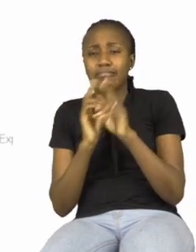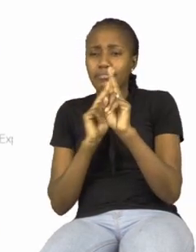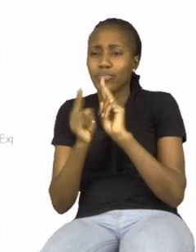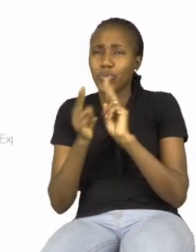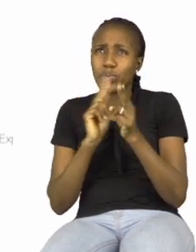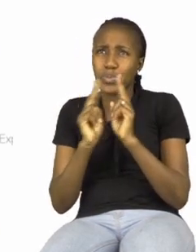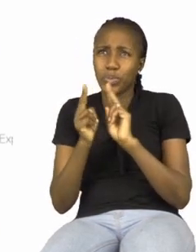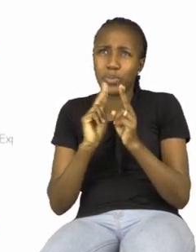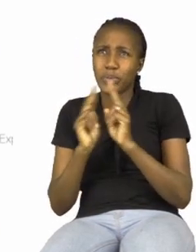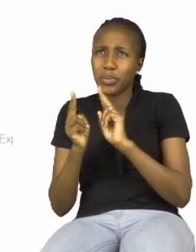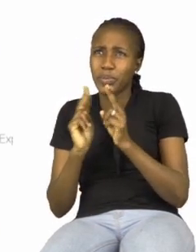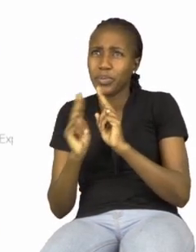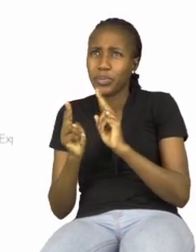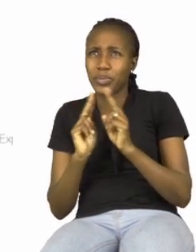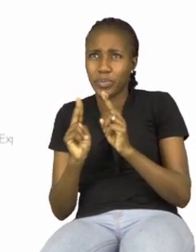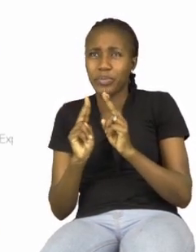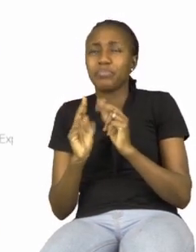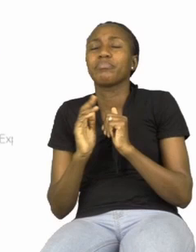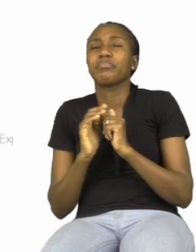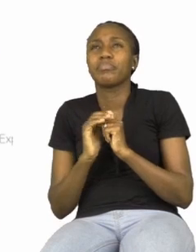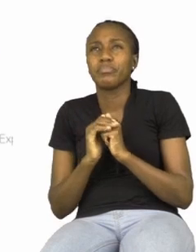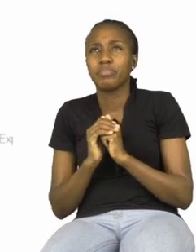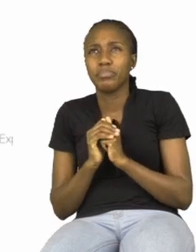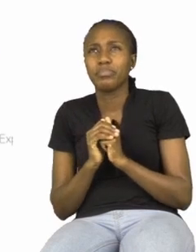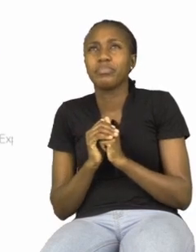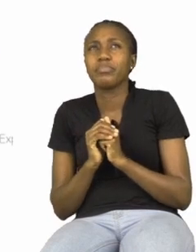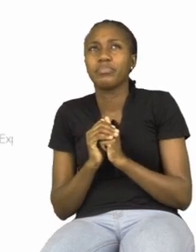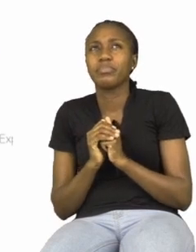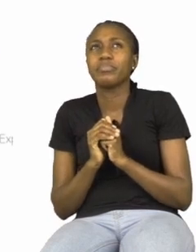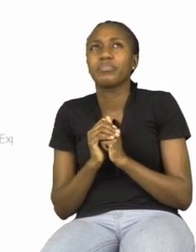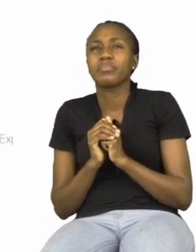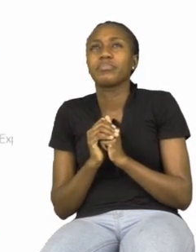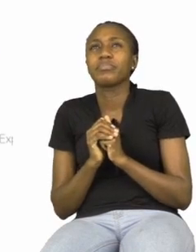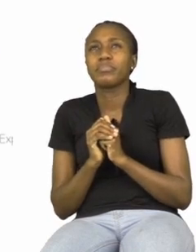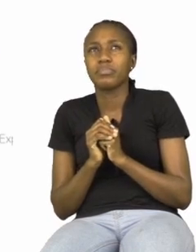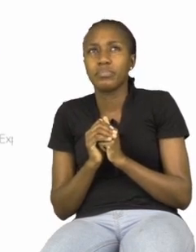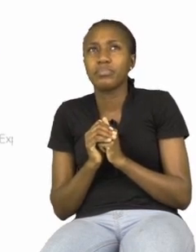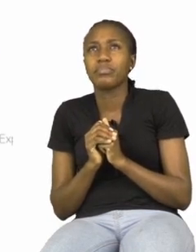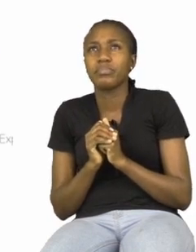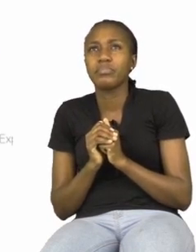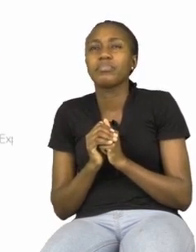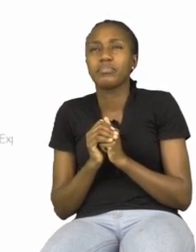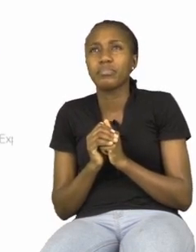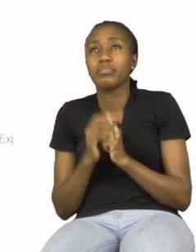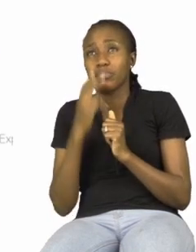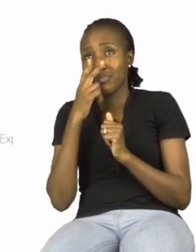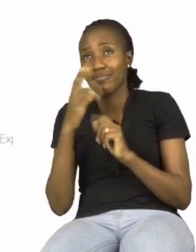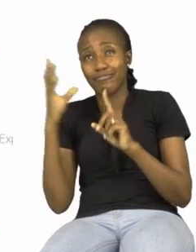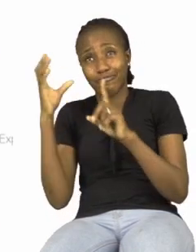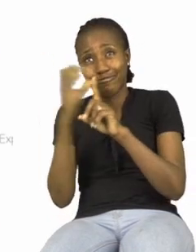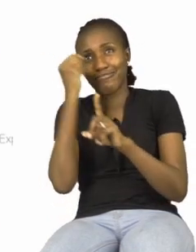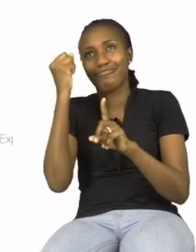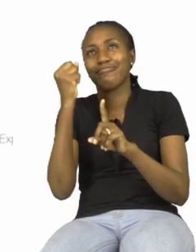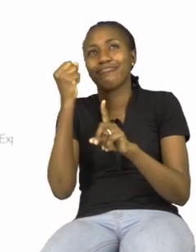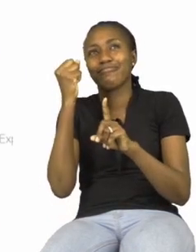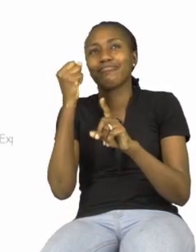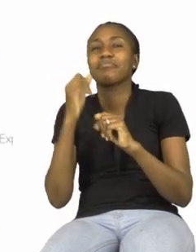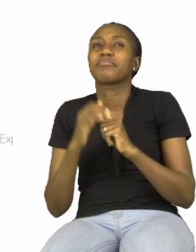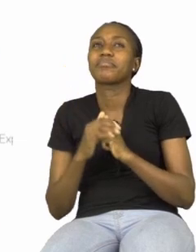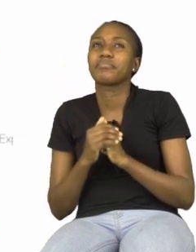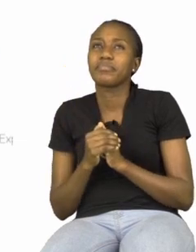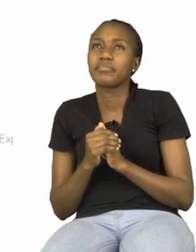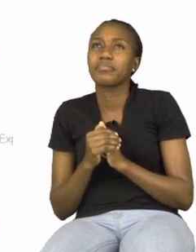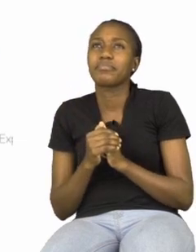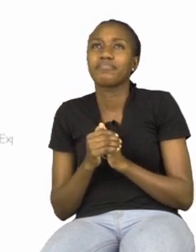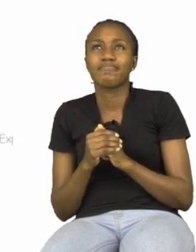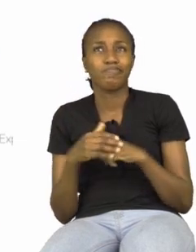make sure that it's a win-win situation. There'll be branding and there'll be success. As you can see that we're going to a very successful phase now.